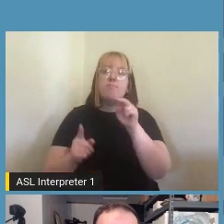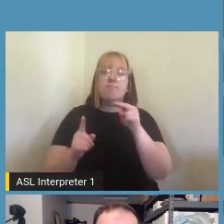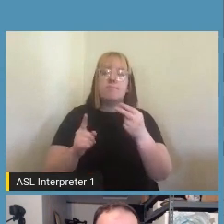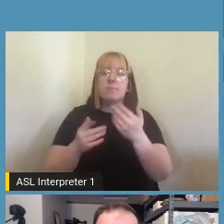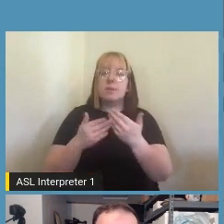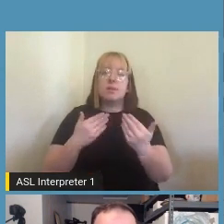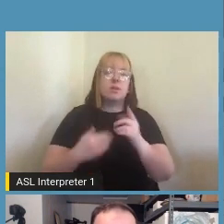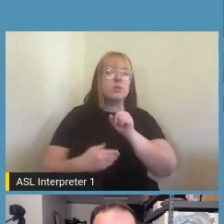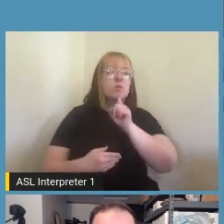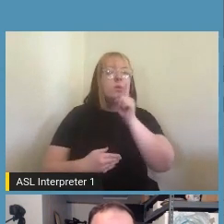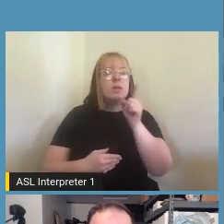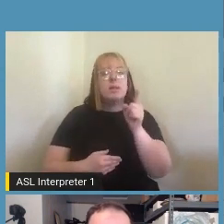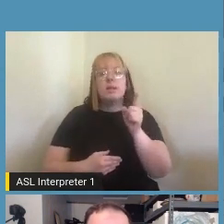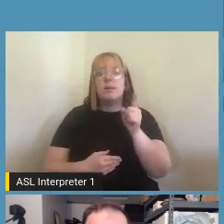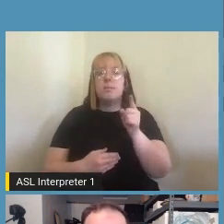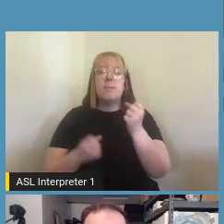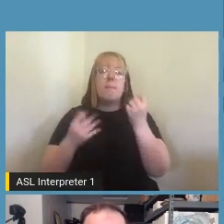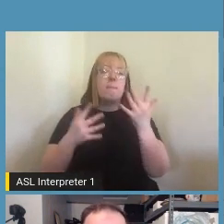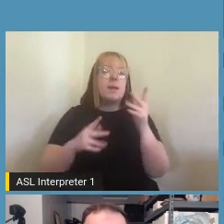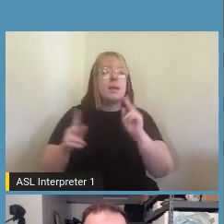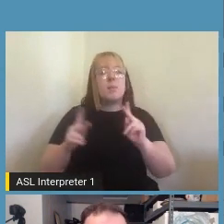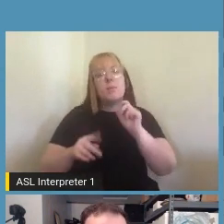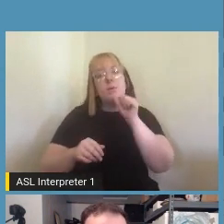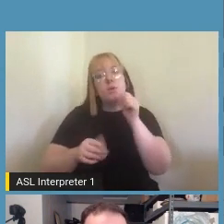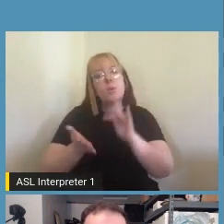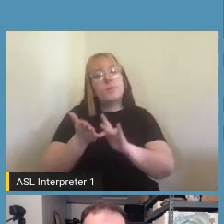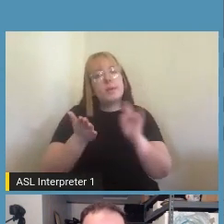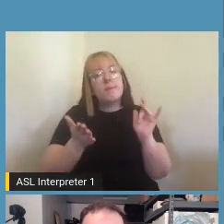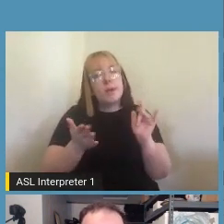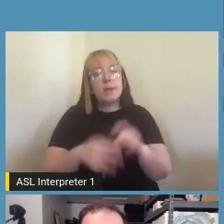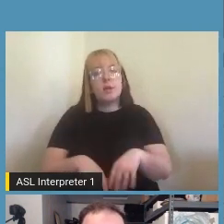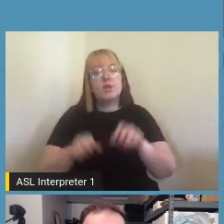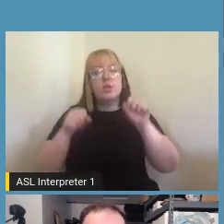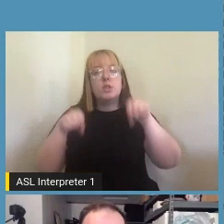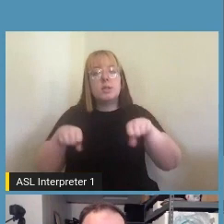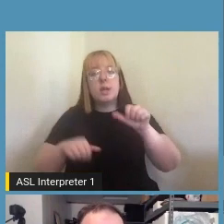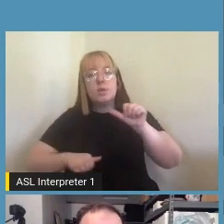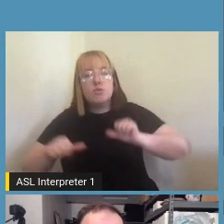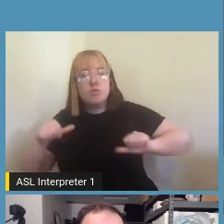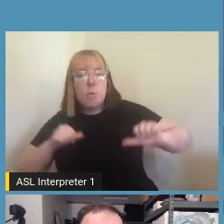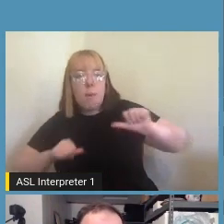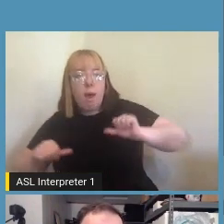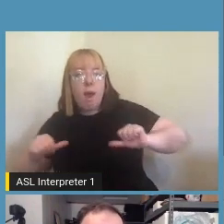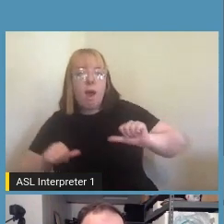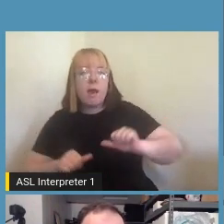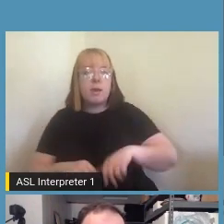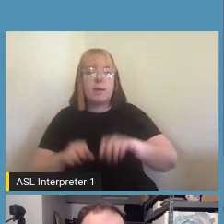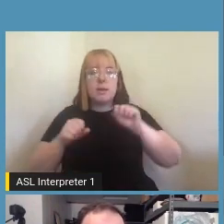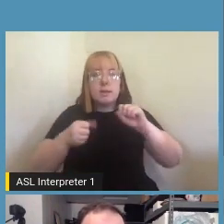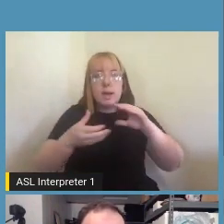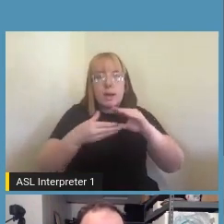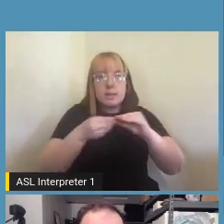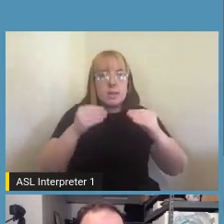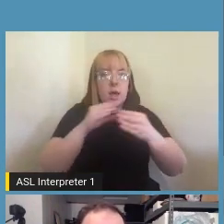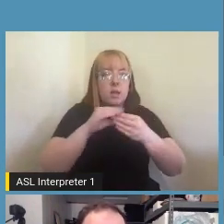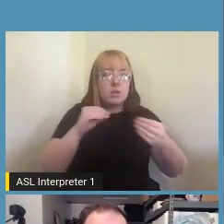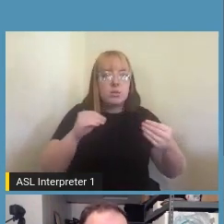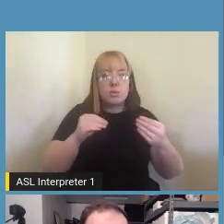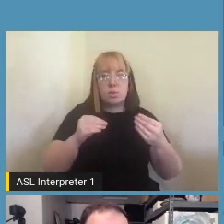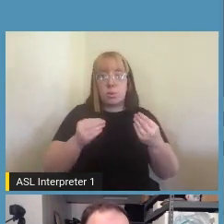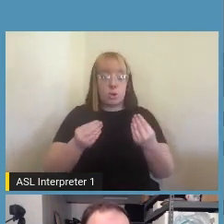underrated components to video, and you can make it look dramatic. You can almost tell a story within the